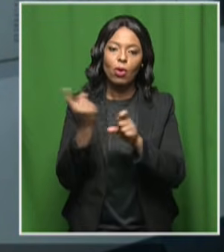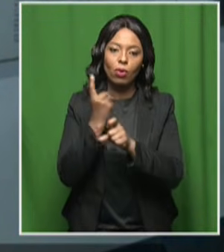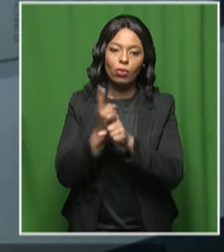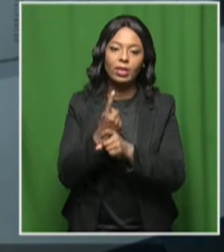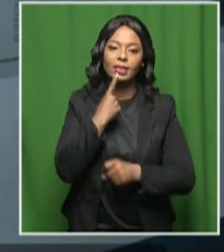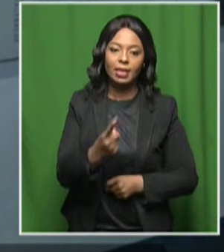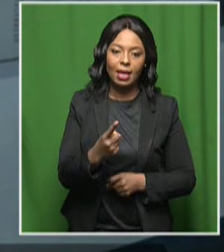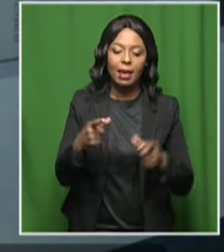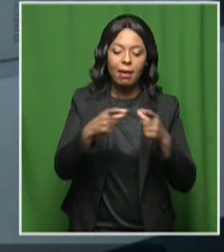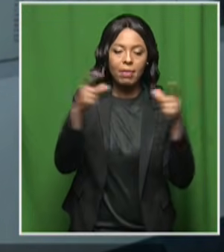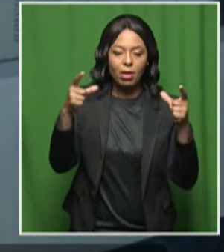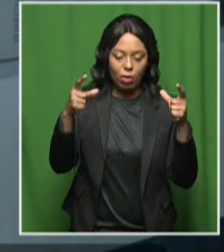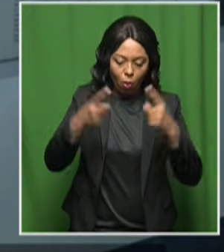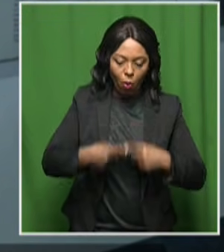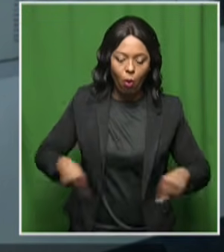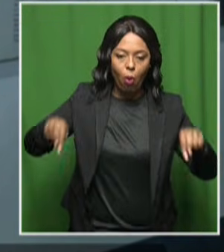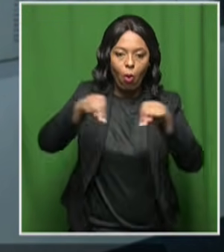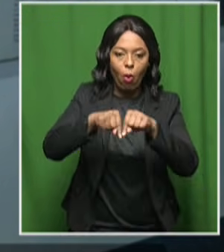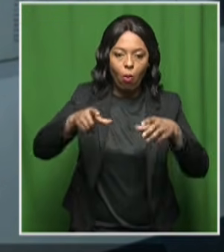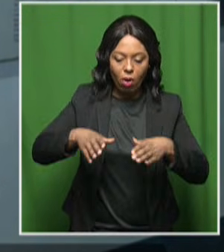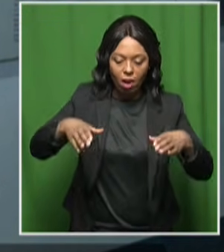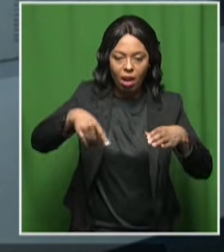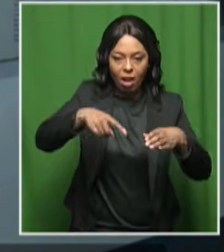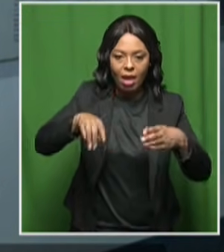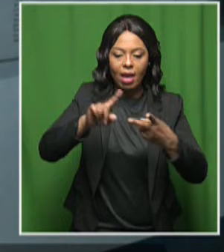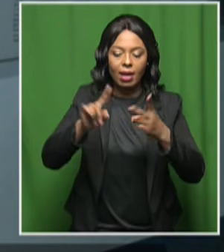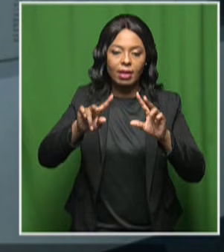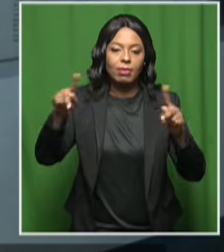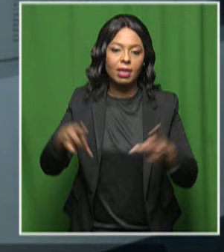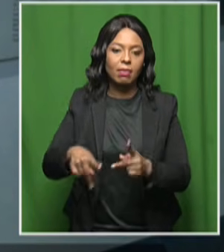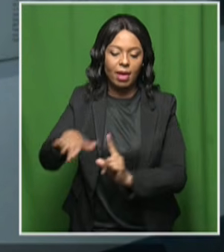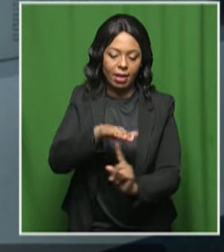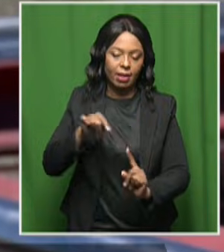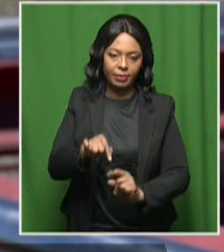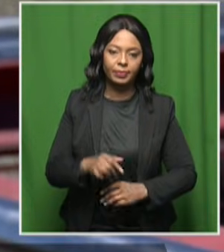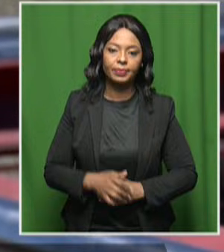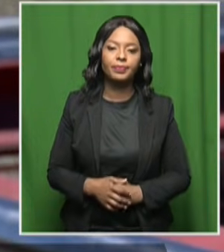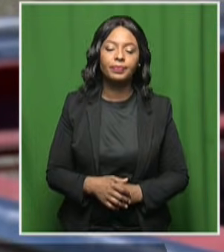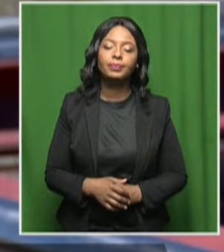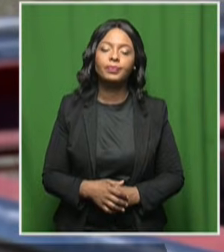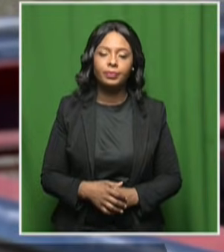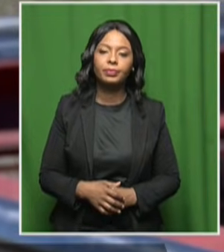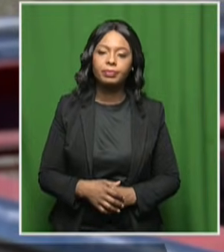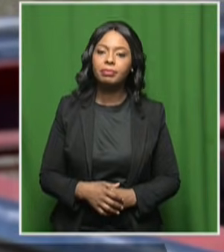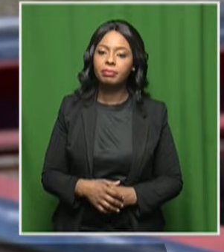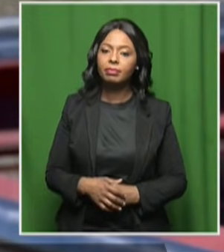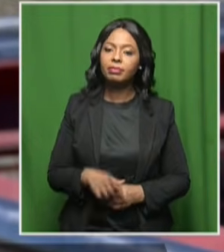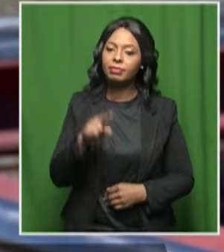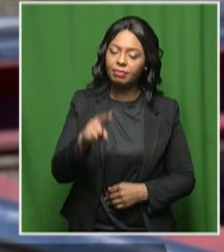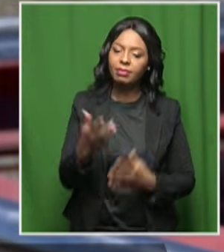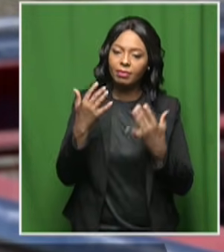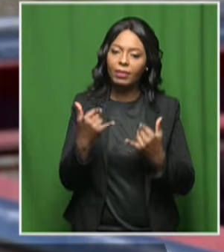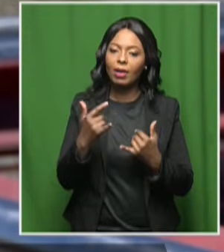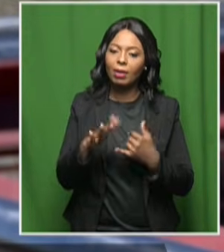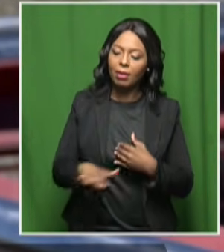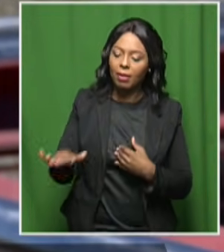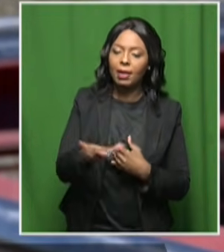hole and Kimberley. So this large hole in the middle of Kimberley, tell us